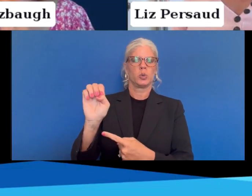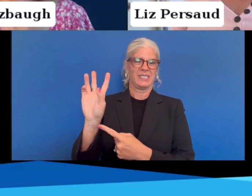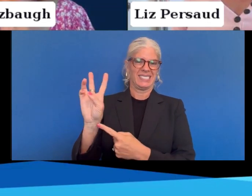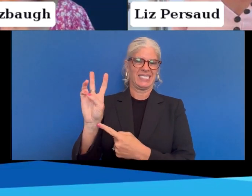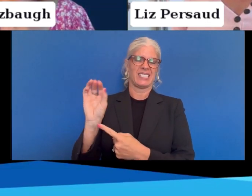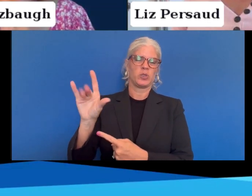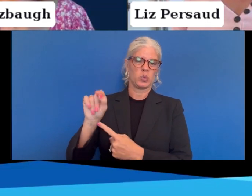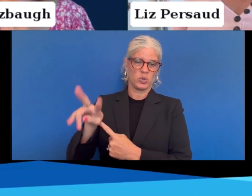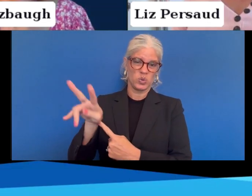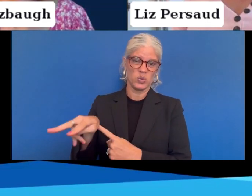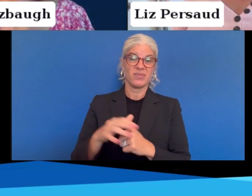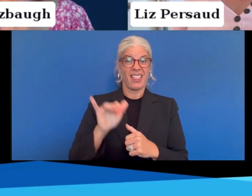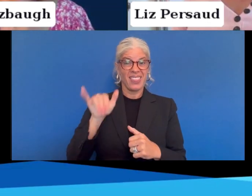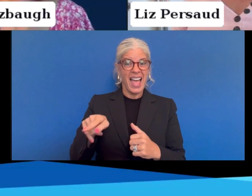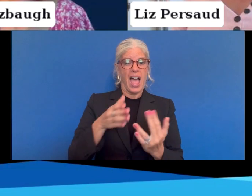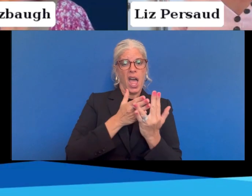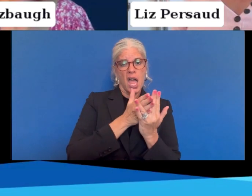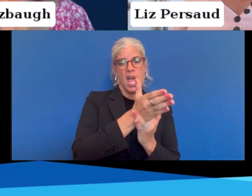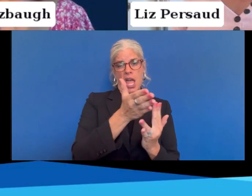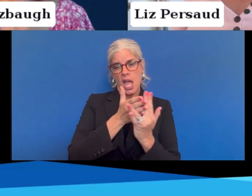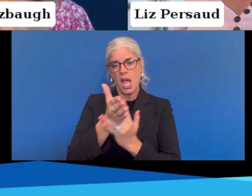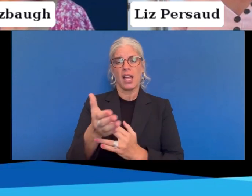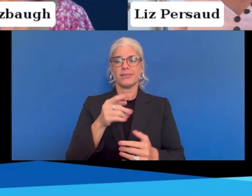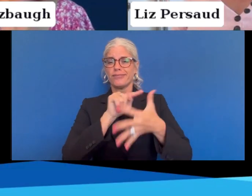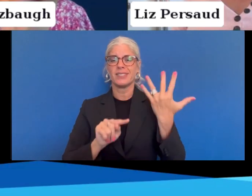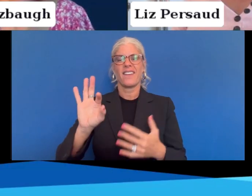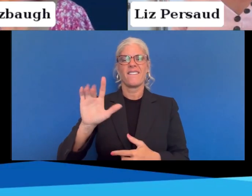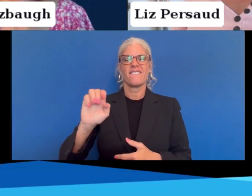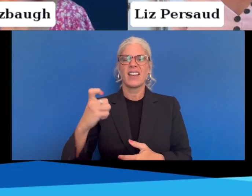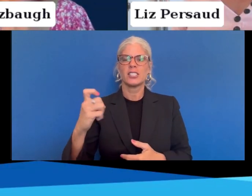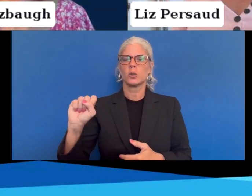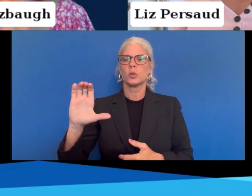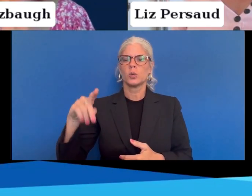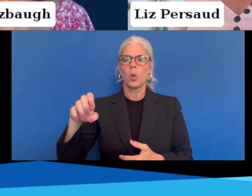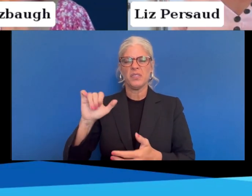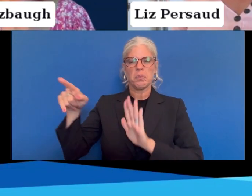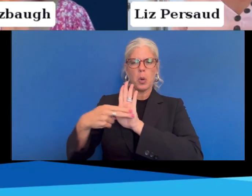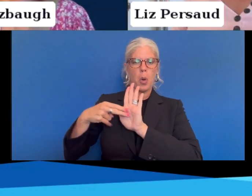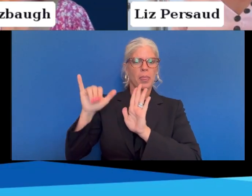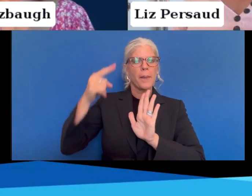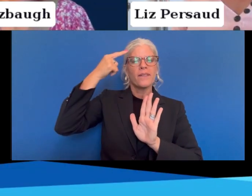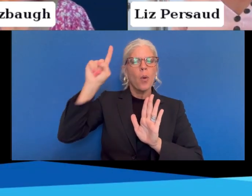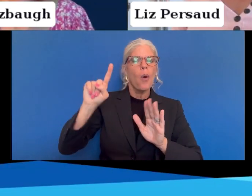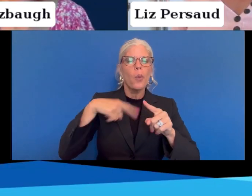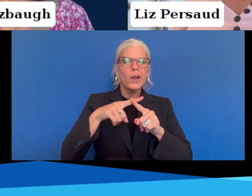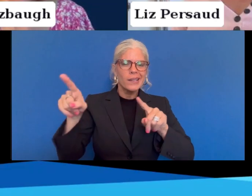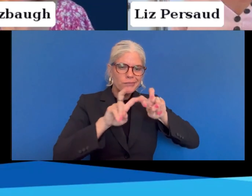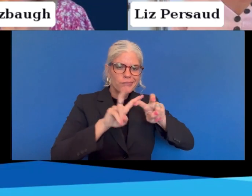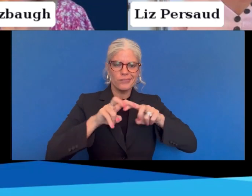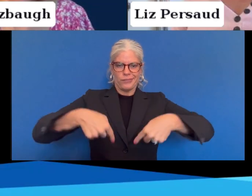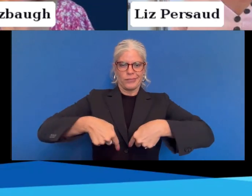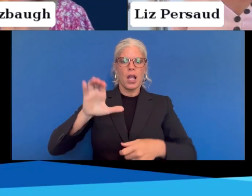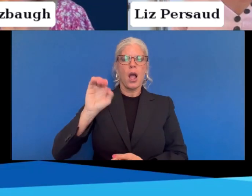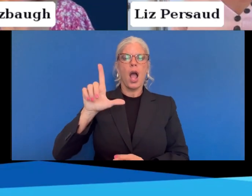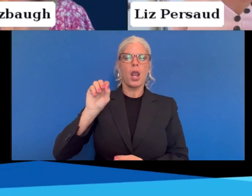6th of 2022. This was after going through getting flex scopes is what they call